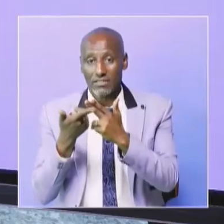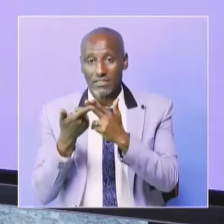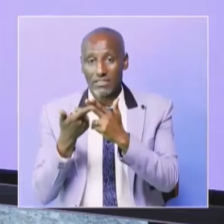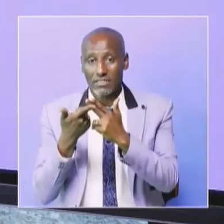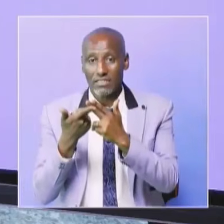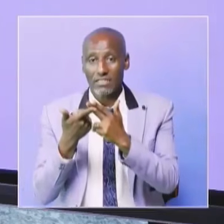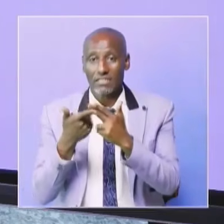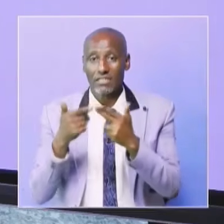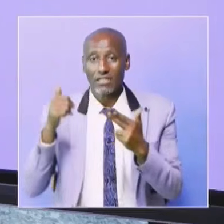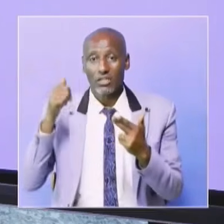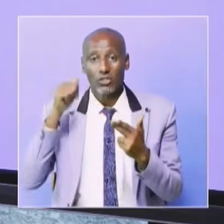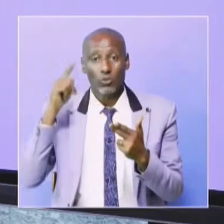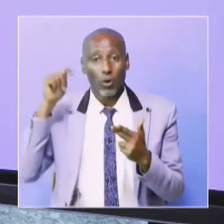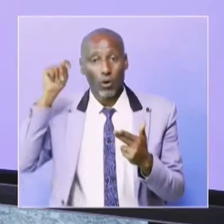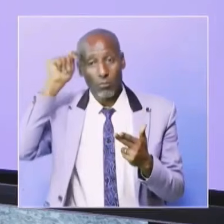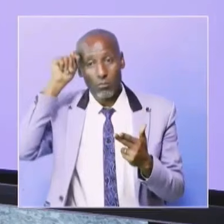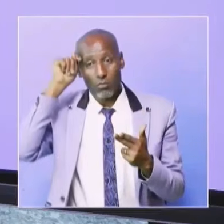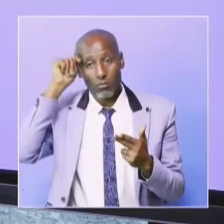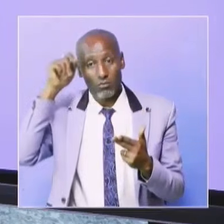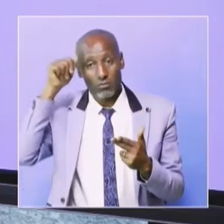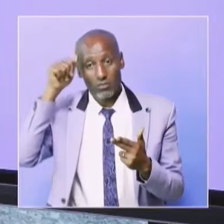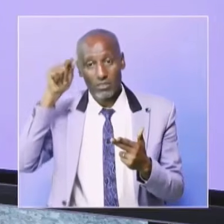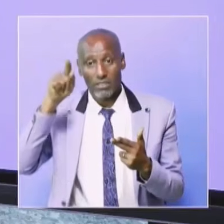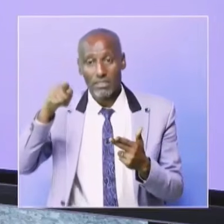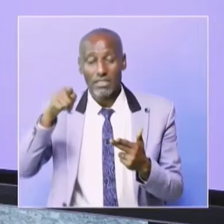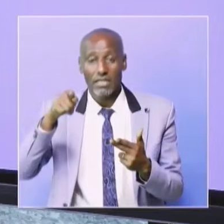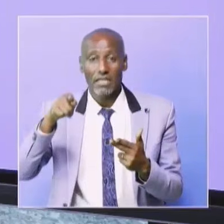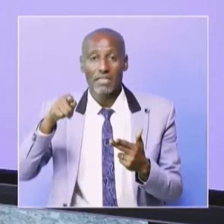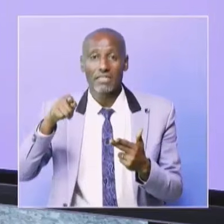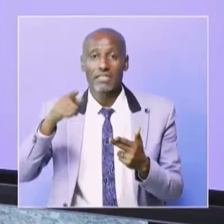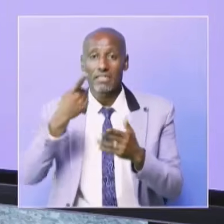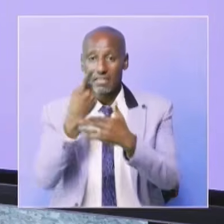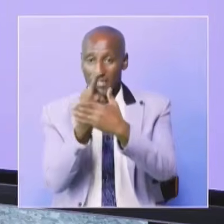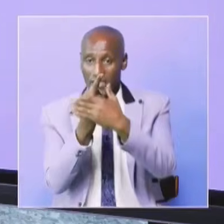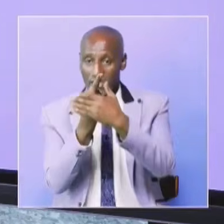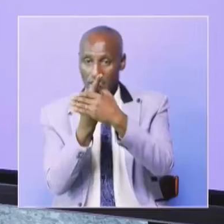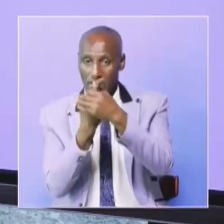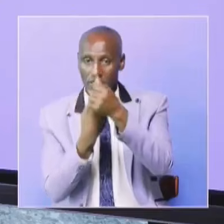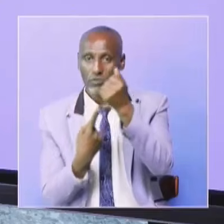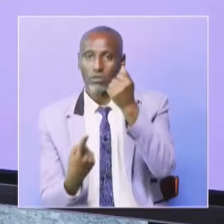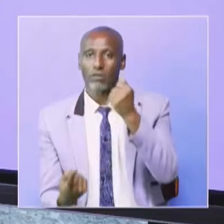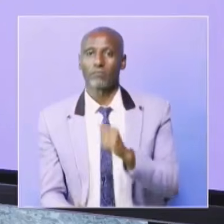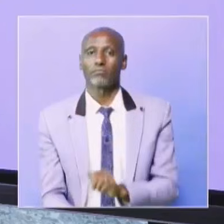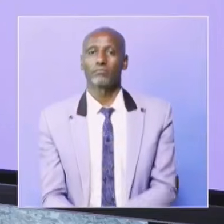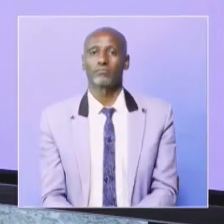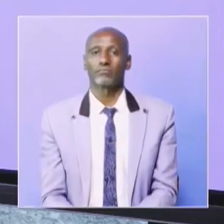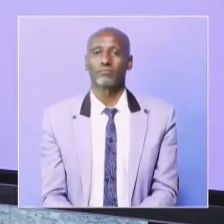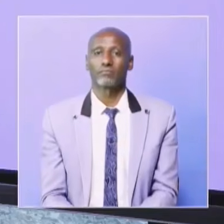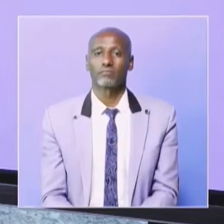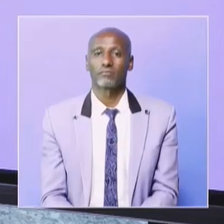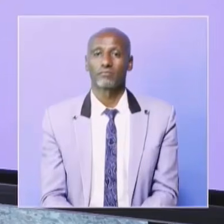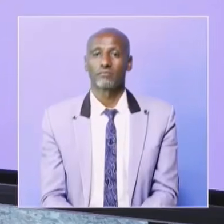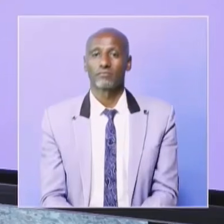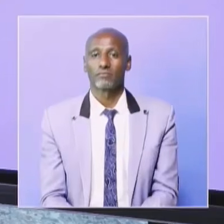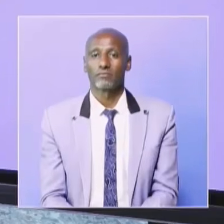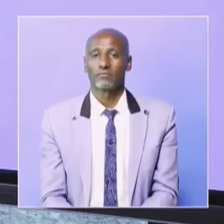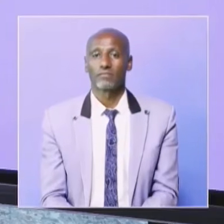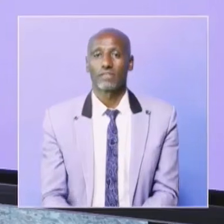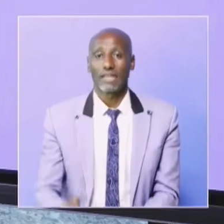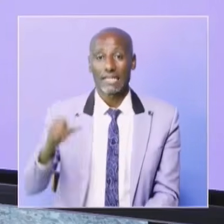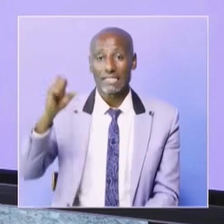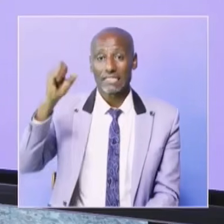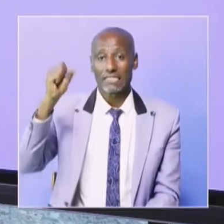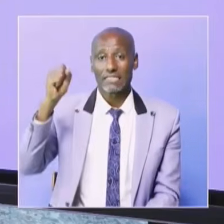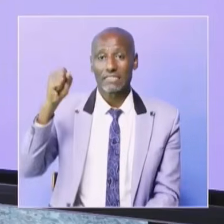third sentence is what? Tom. Tom is the subject, which means he, right? So the verb adds